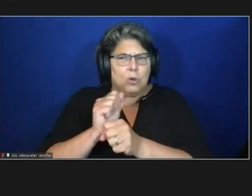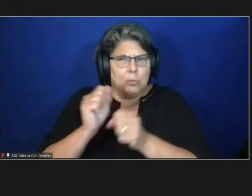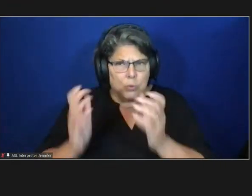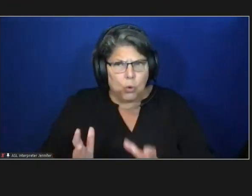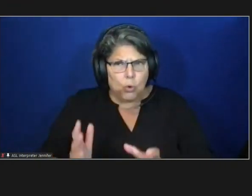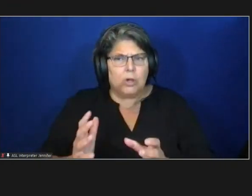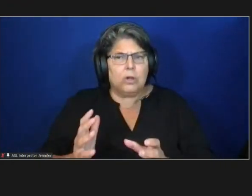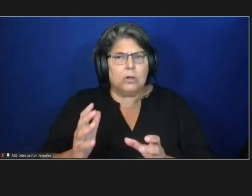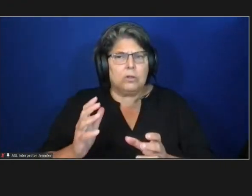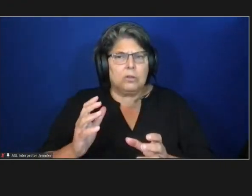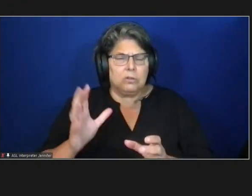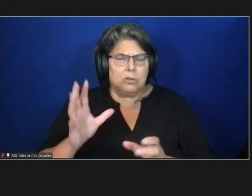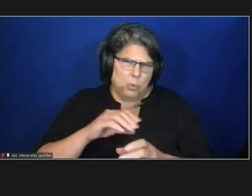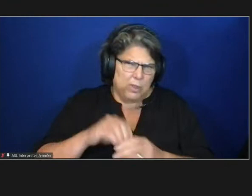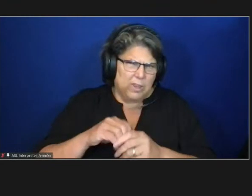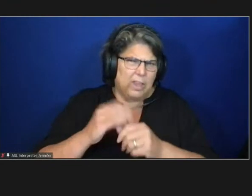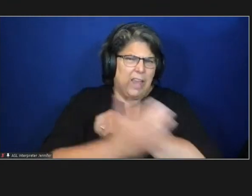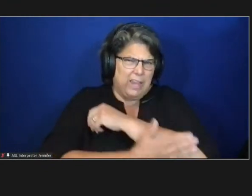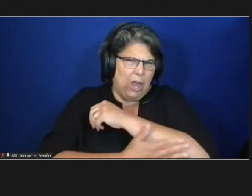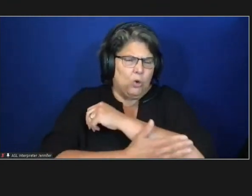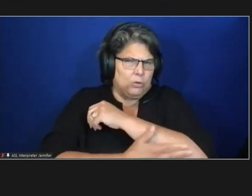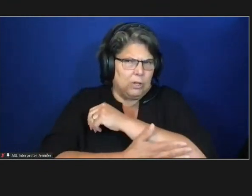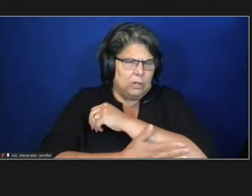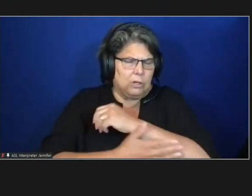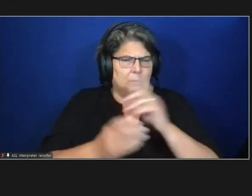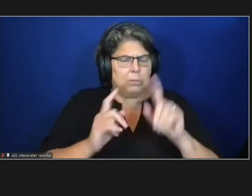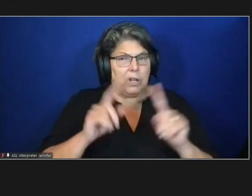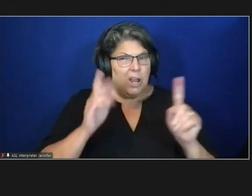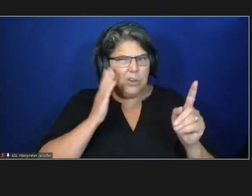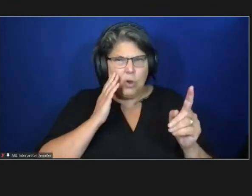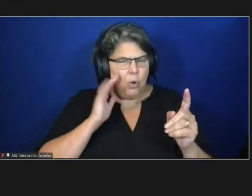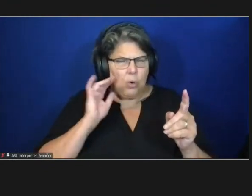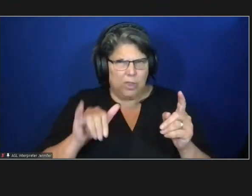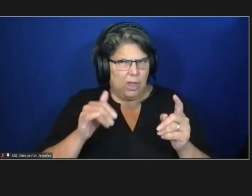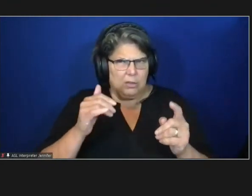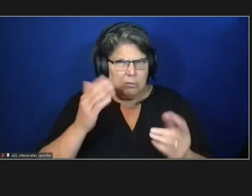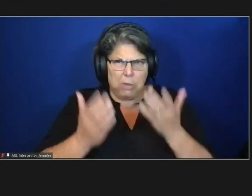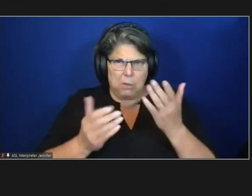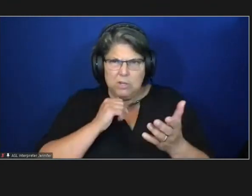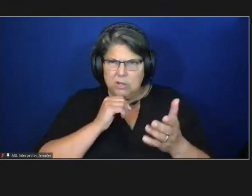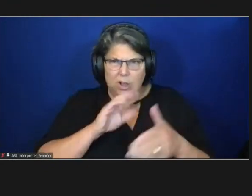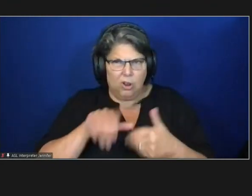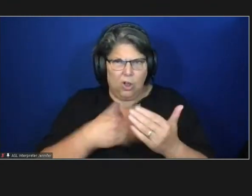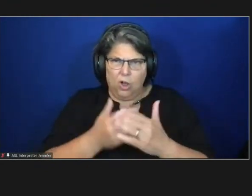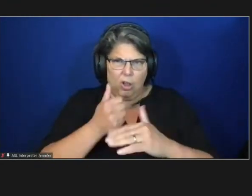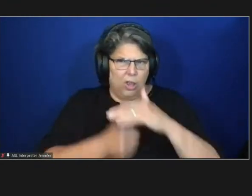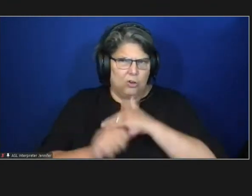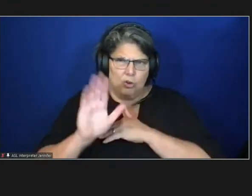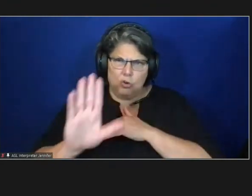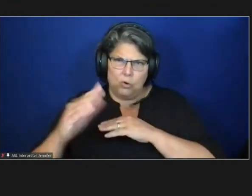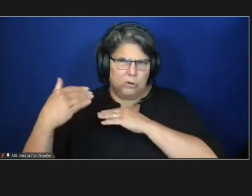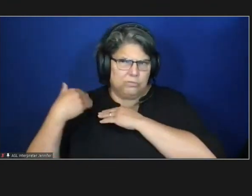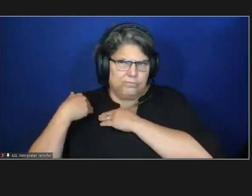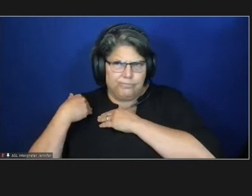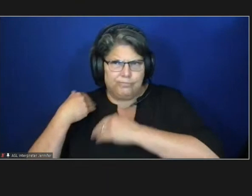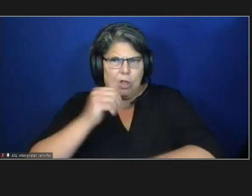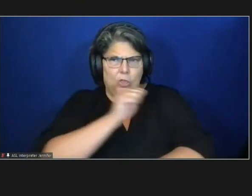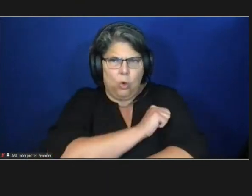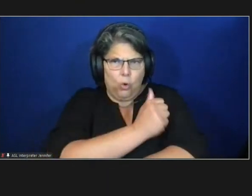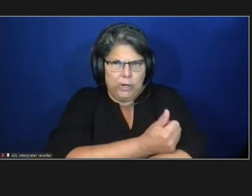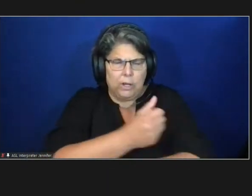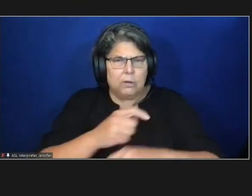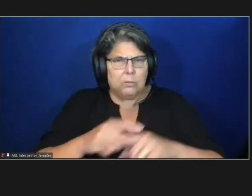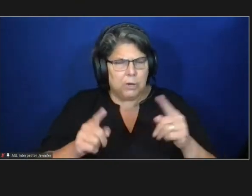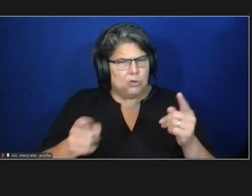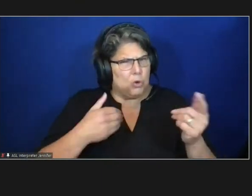county departments specifically. But I know that is not necessarily all your purview, Dr. Coren, but I don't know if you have just